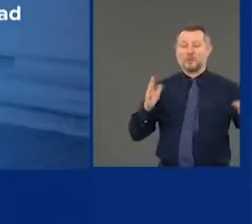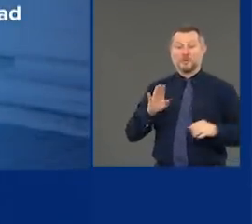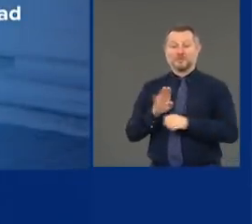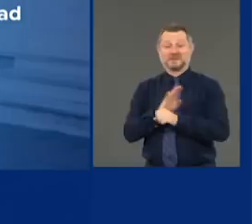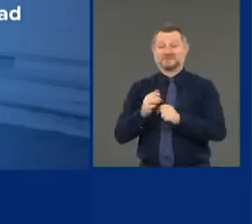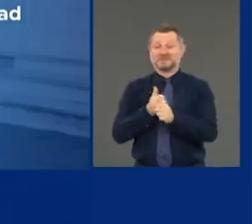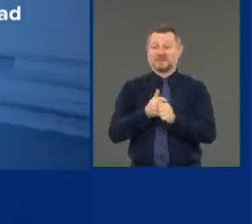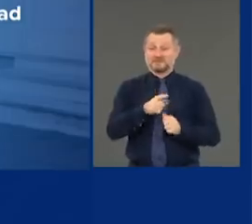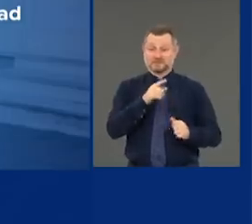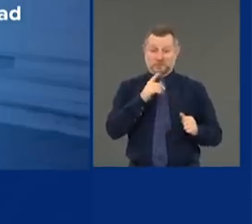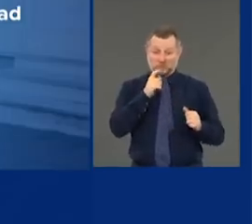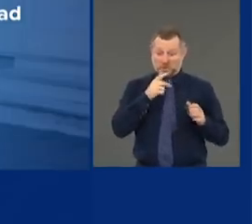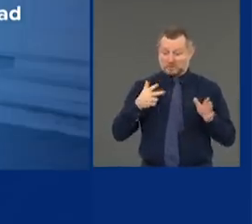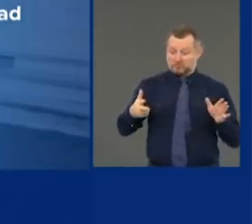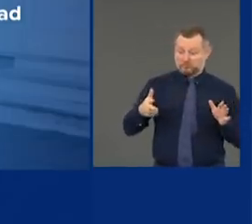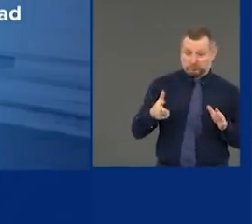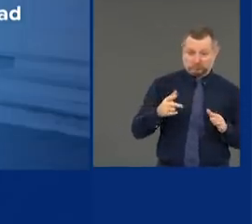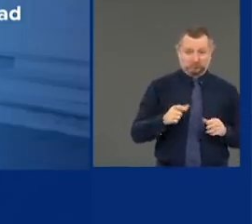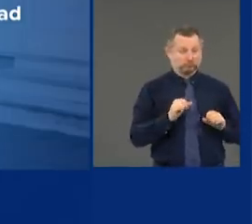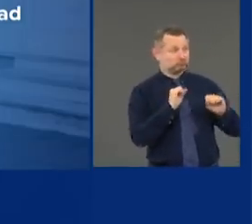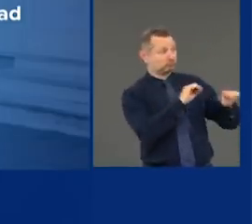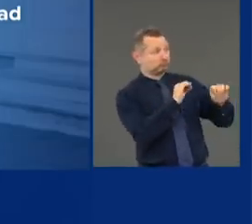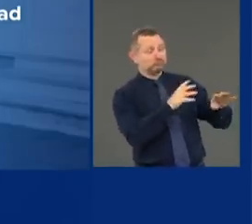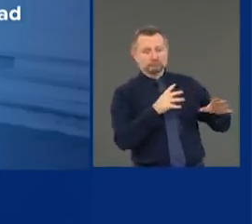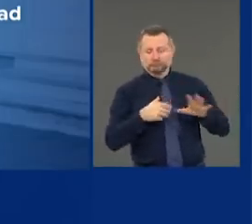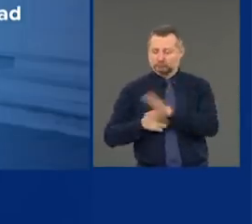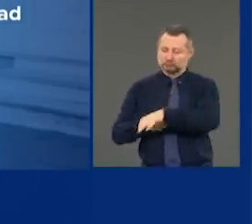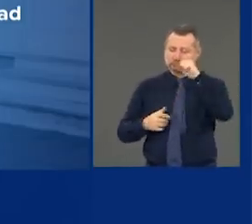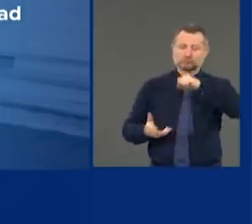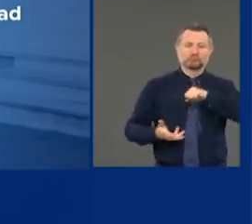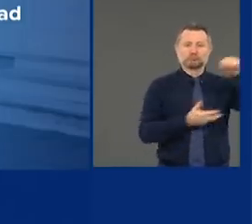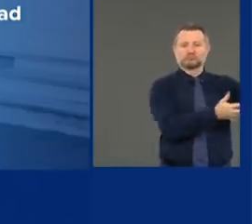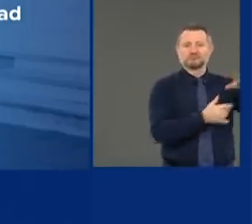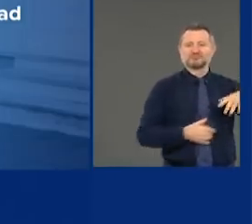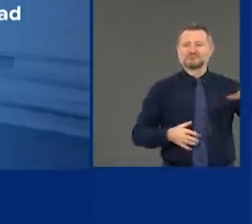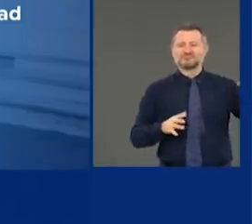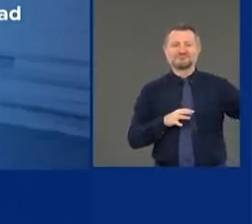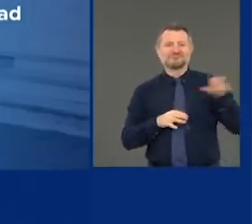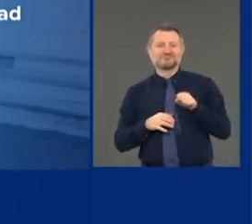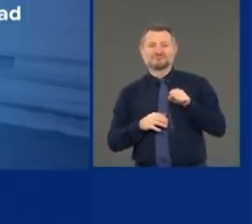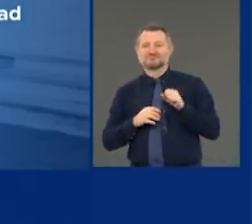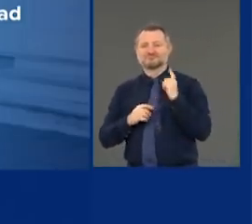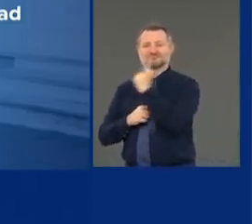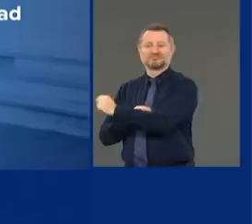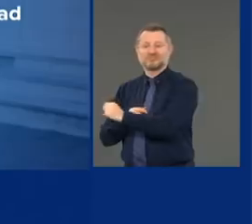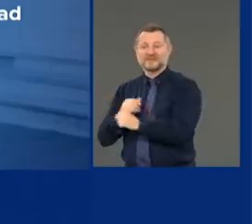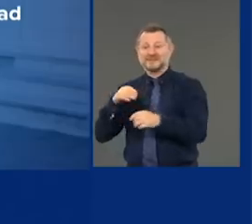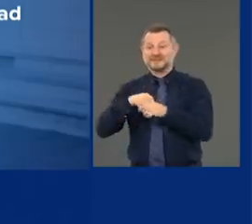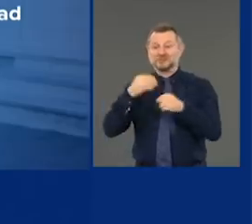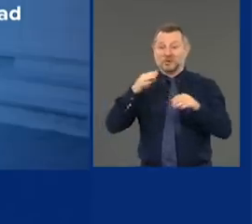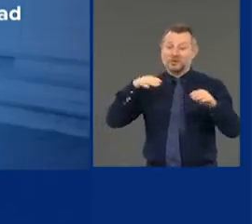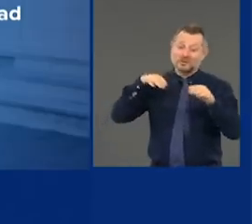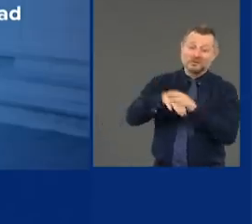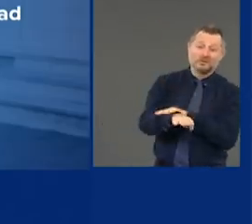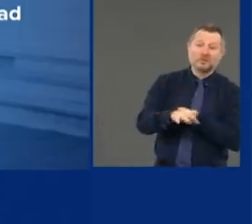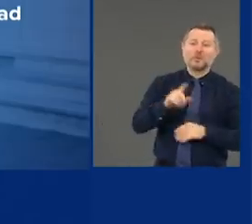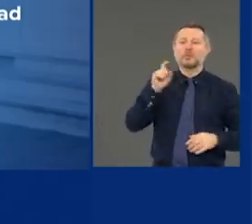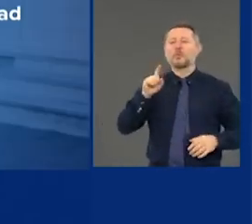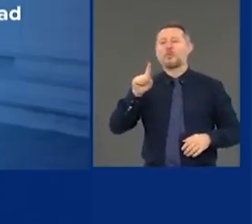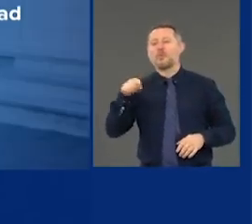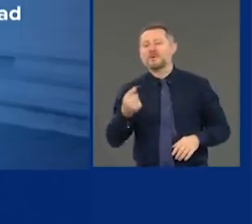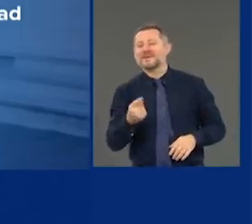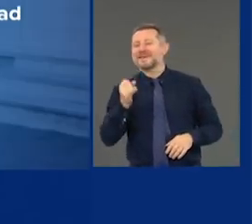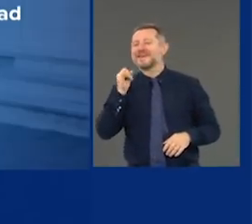pickup, how curbside pickups happen, in-store pickup only if curbside is